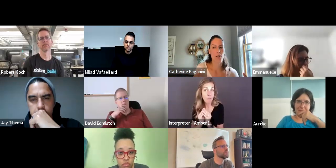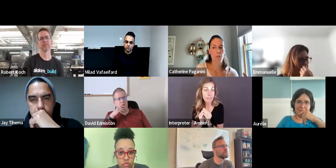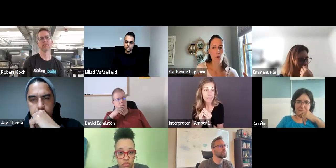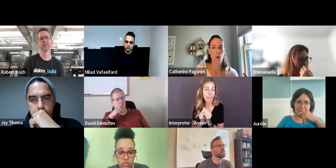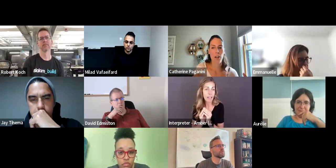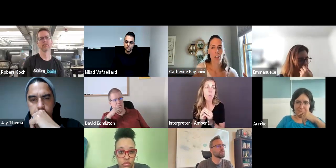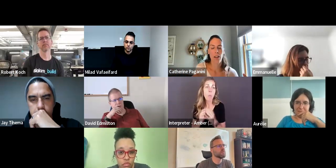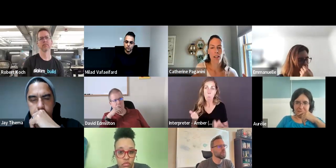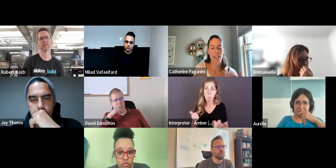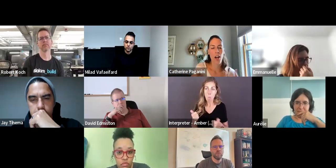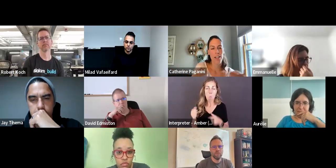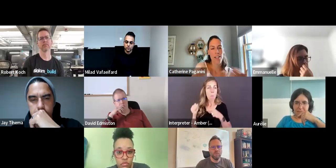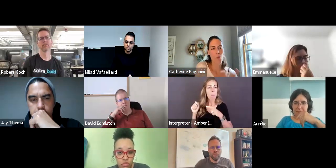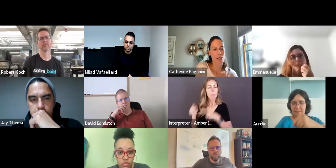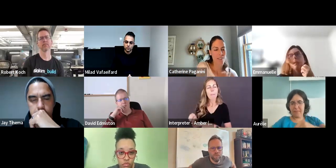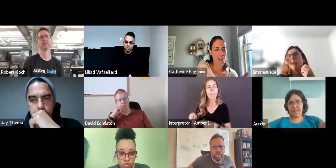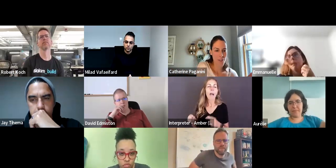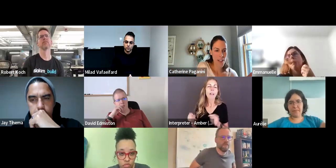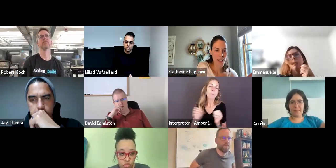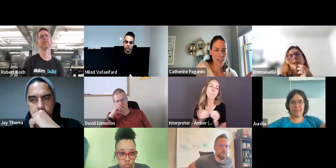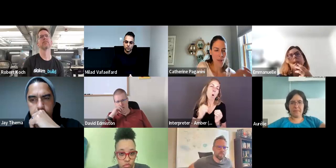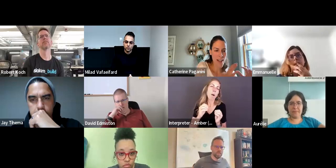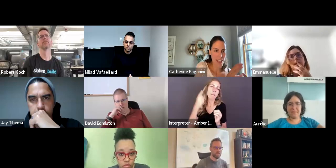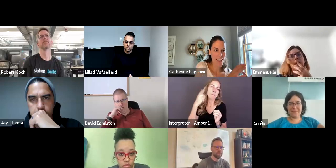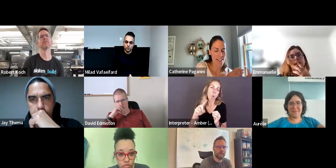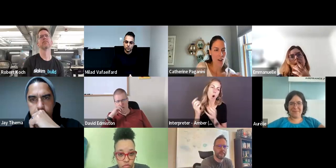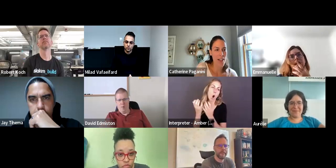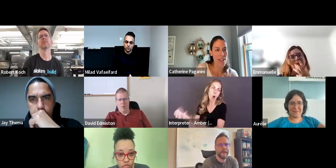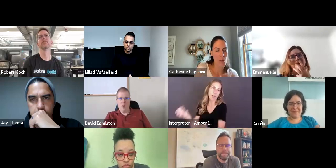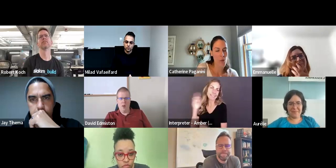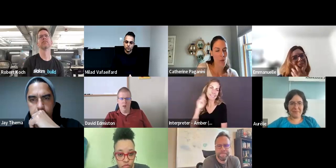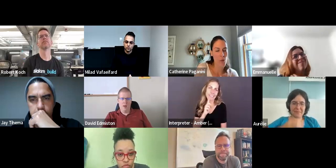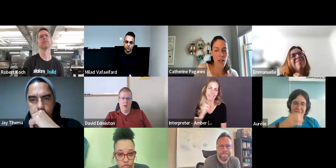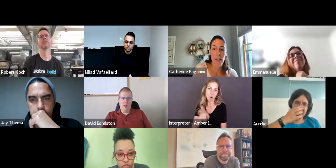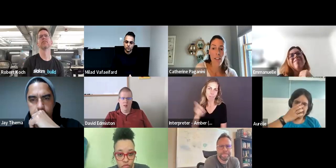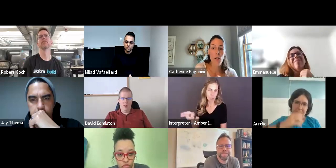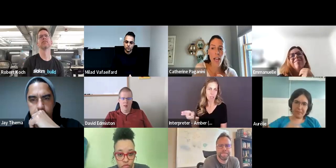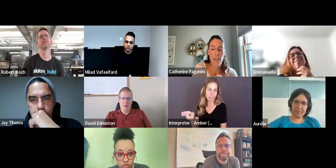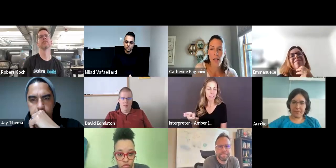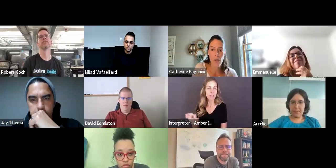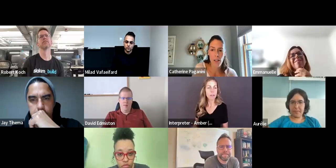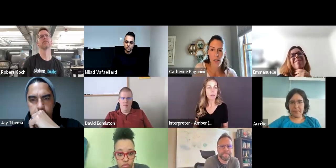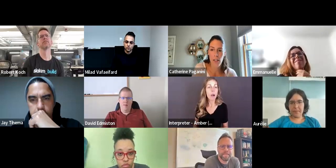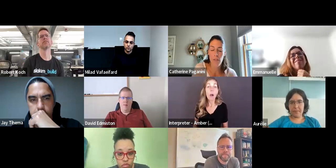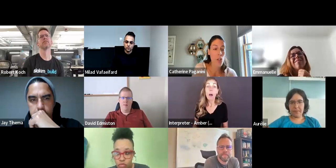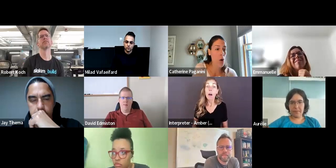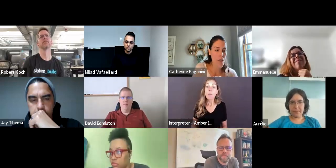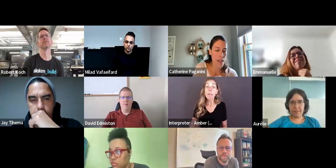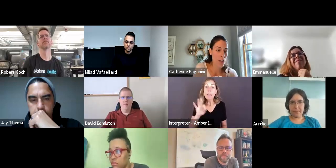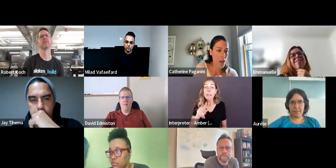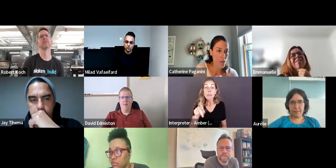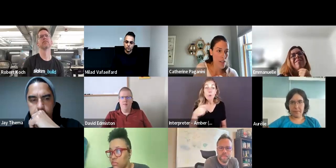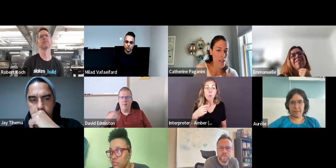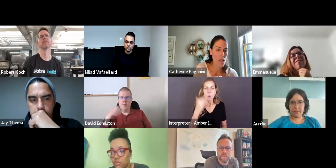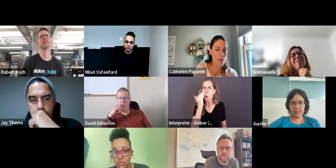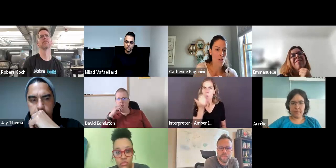is more for the audience, it's more deaf and hard of hearing, right? We have that as an audience as well. If you have any other, if